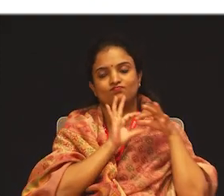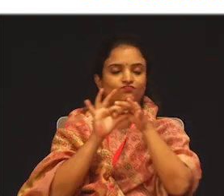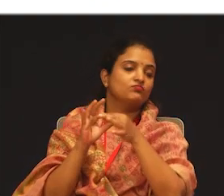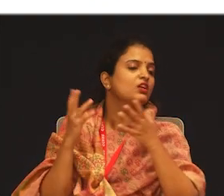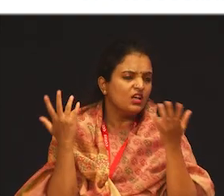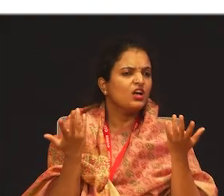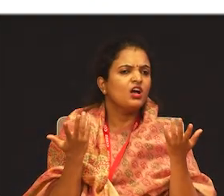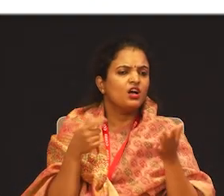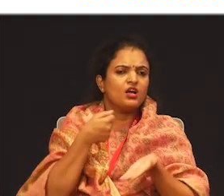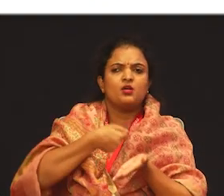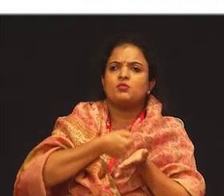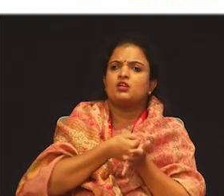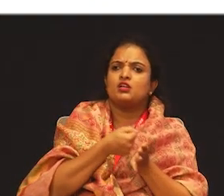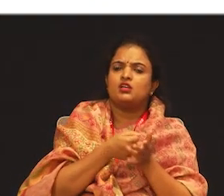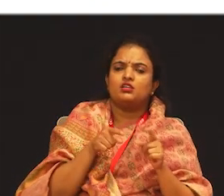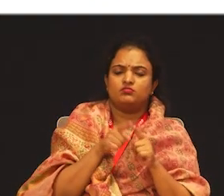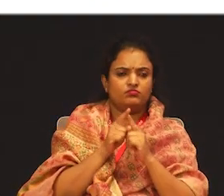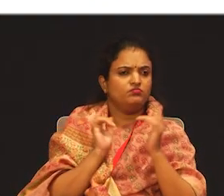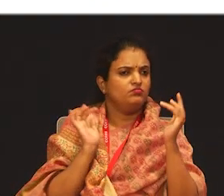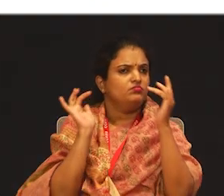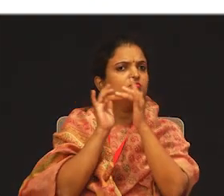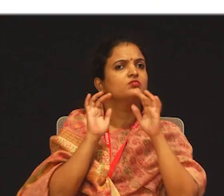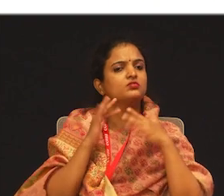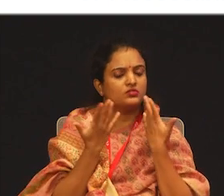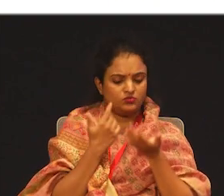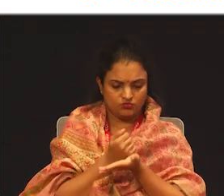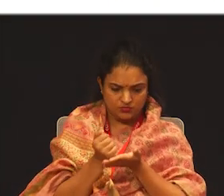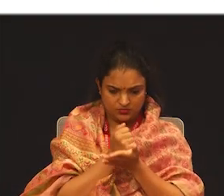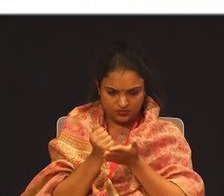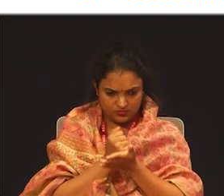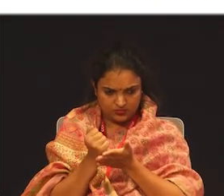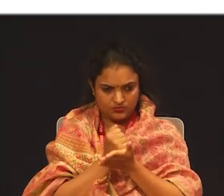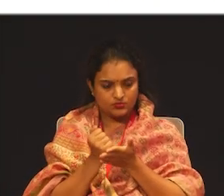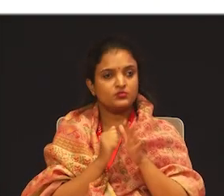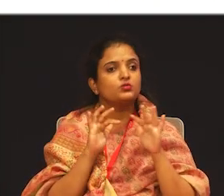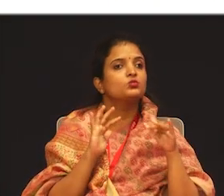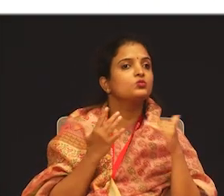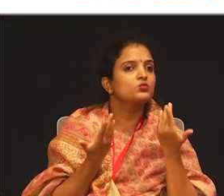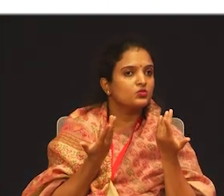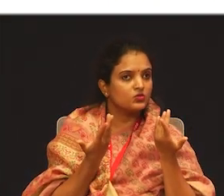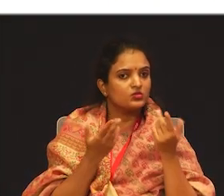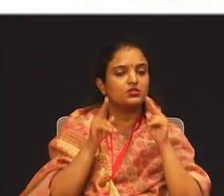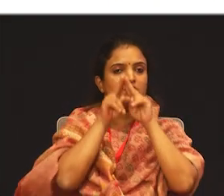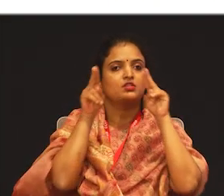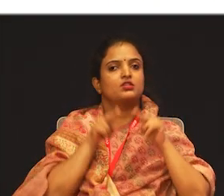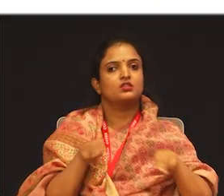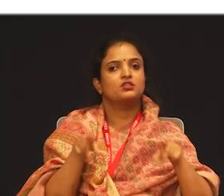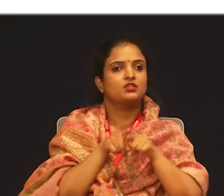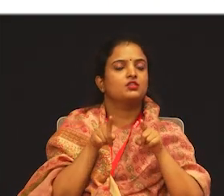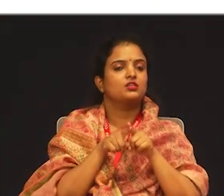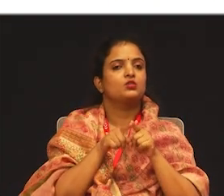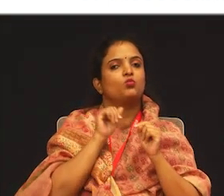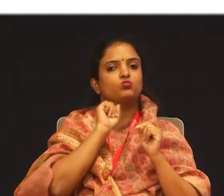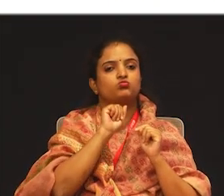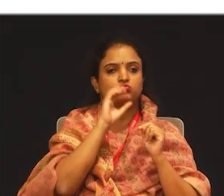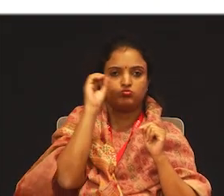it's basically establishing a connect between what we are practicing and what the international